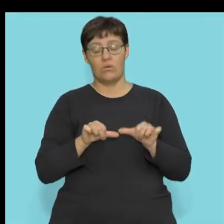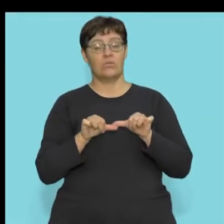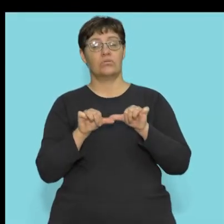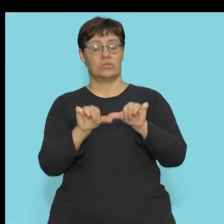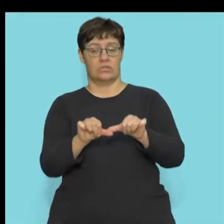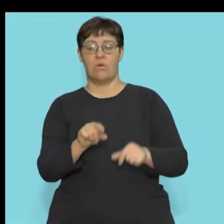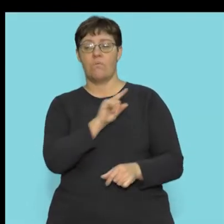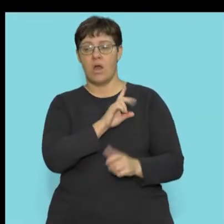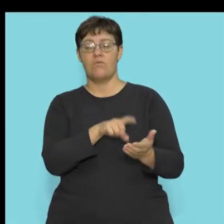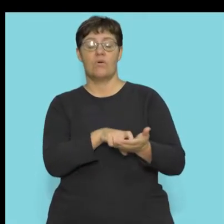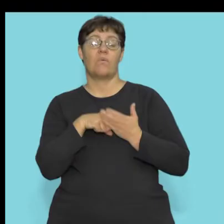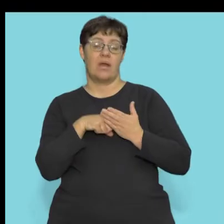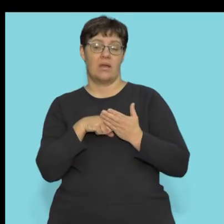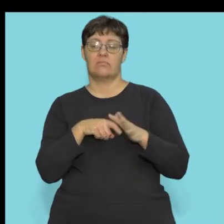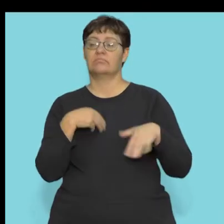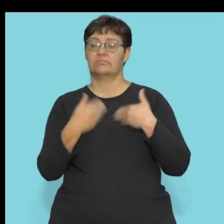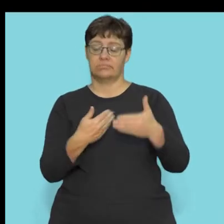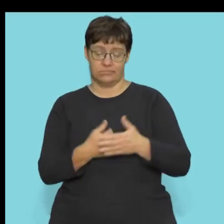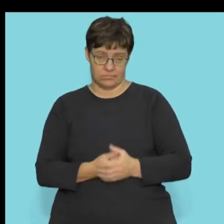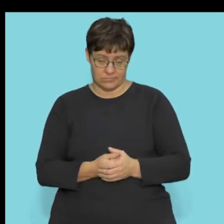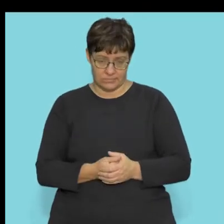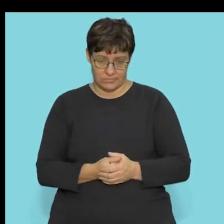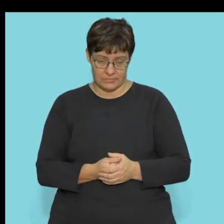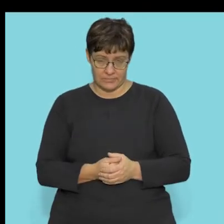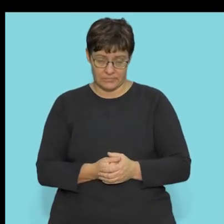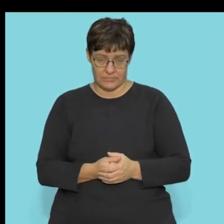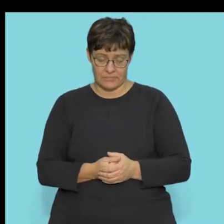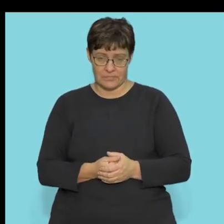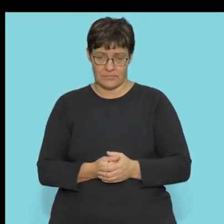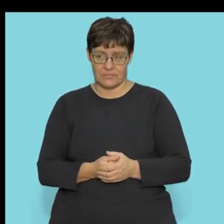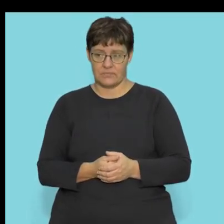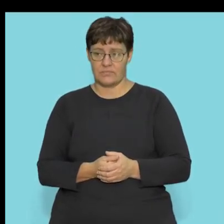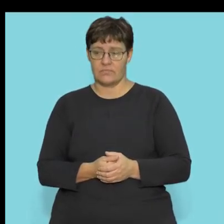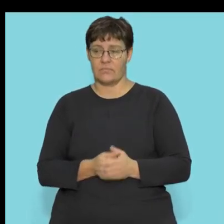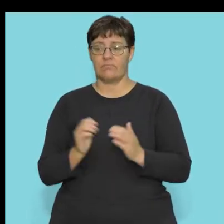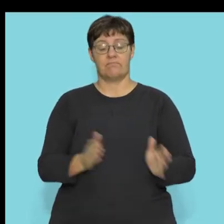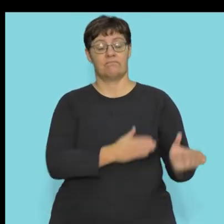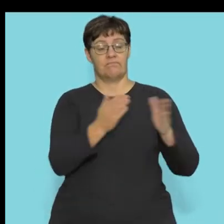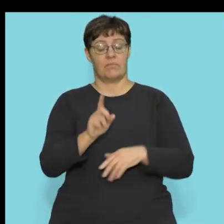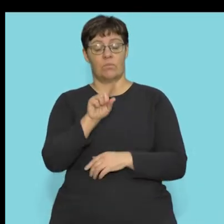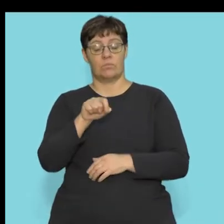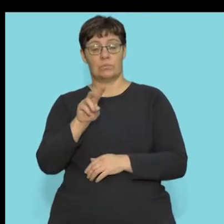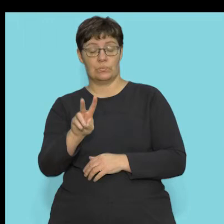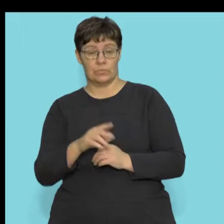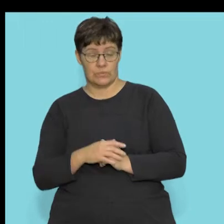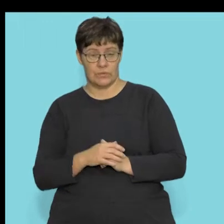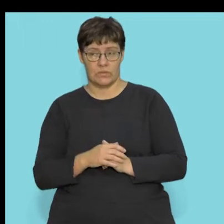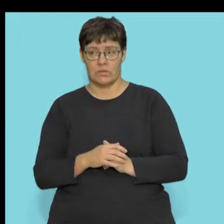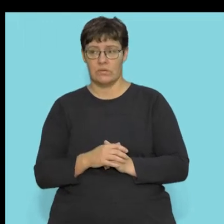we require energy consistently being produced. Let's look at the next question.